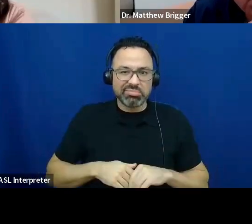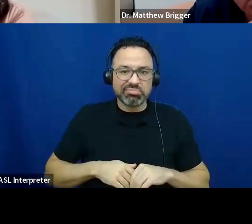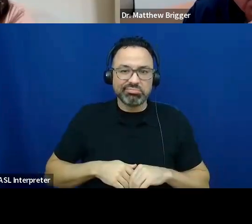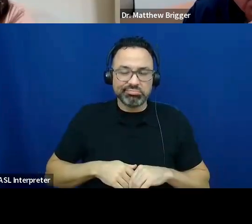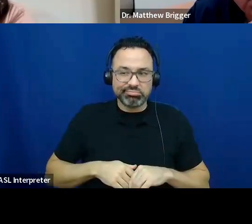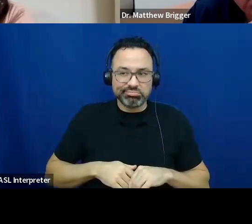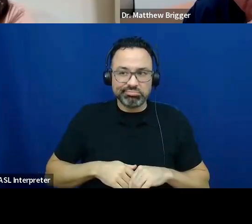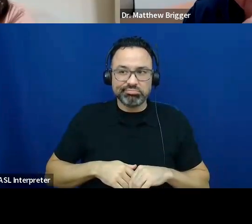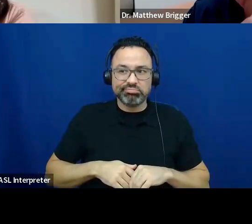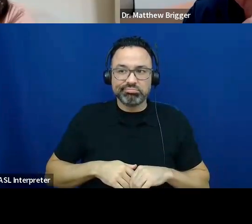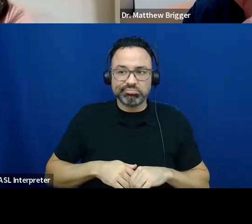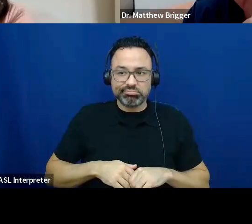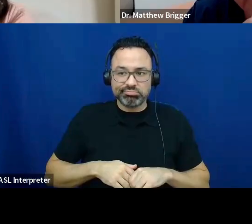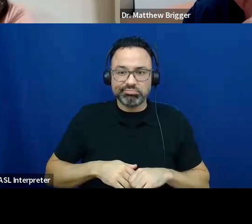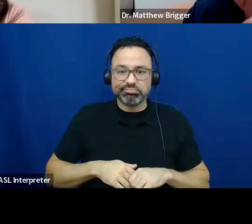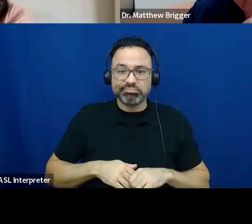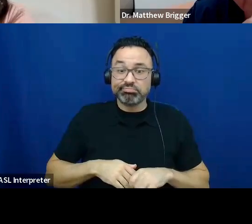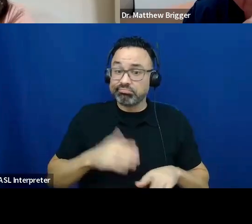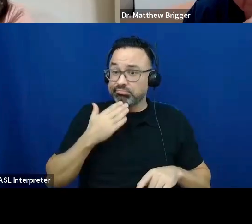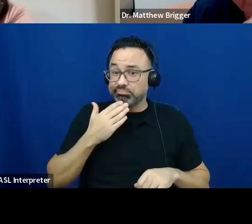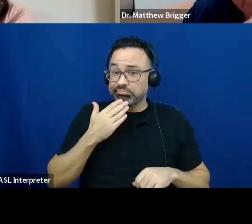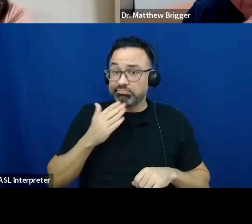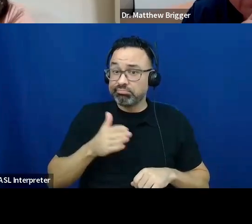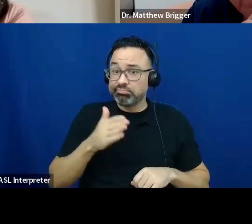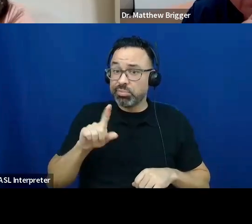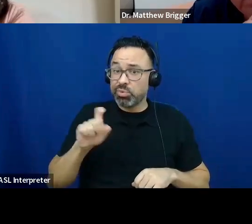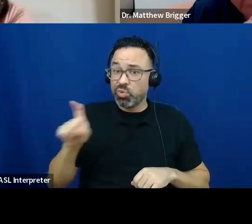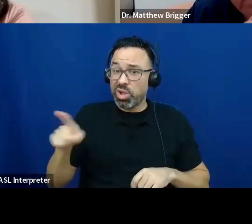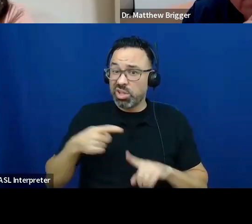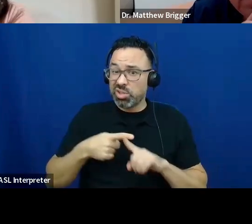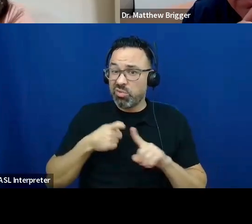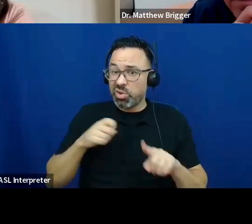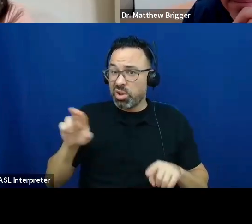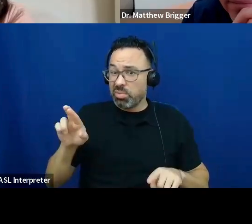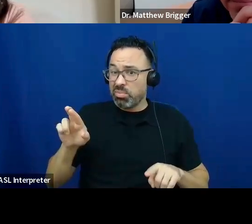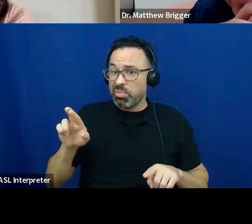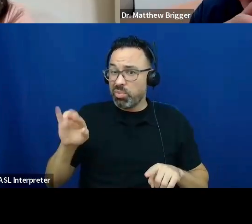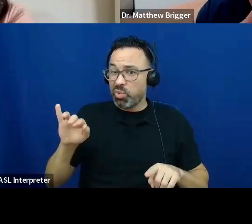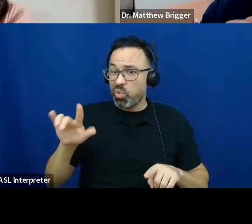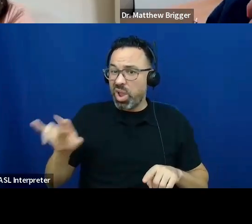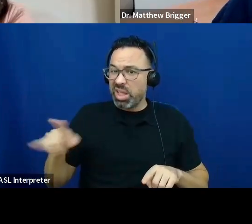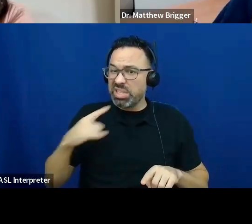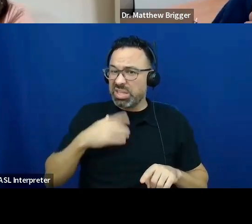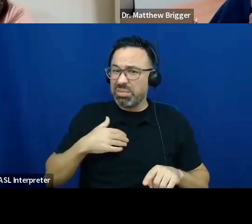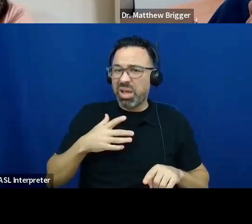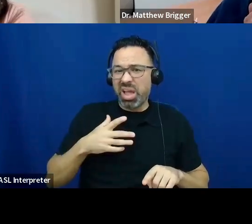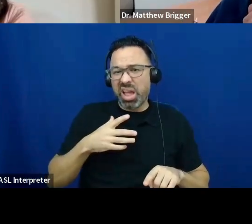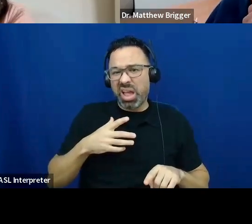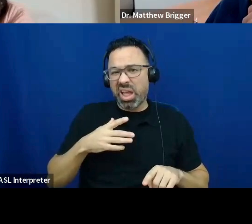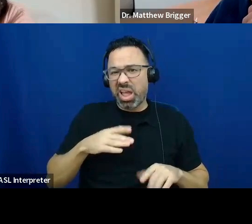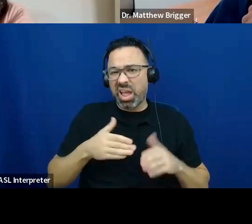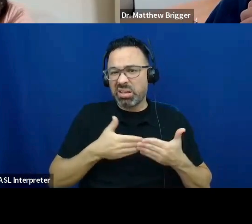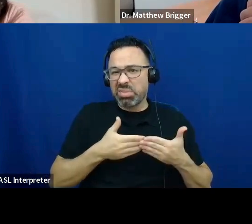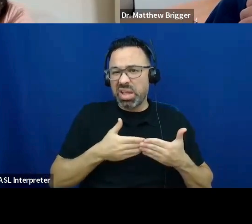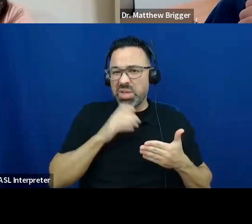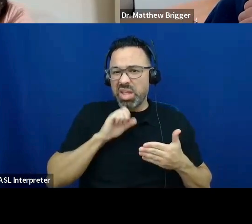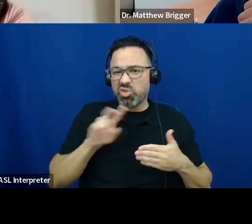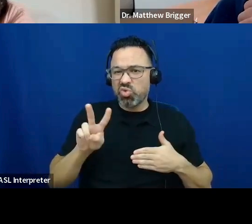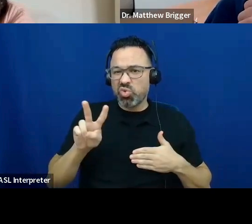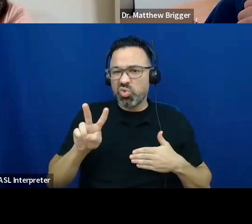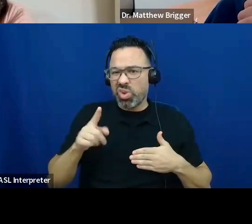All right, thank you. We have a question from Riley. She says, my 2.5-year-old is constantly